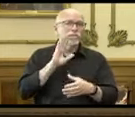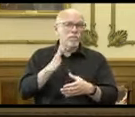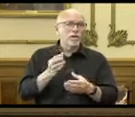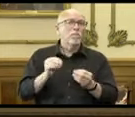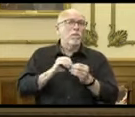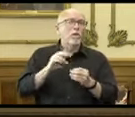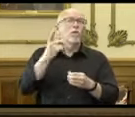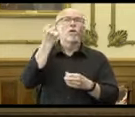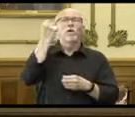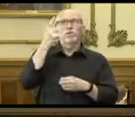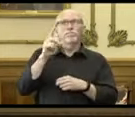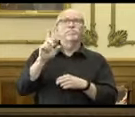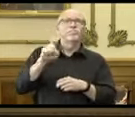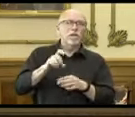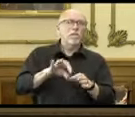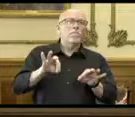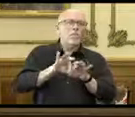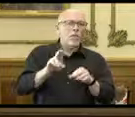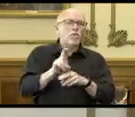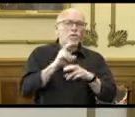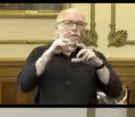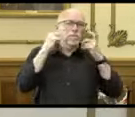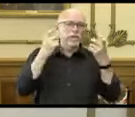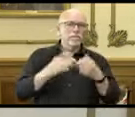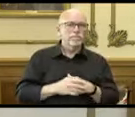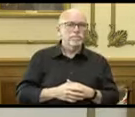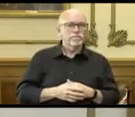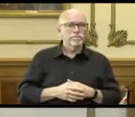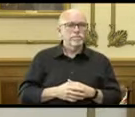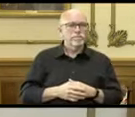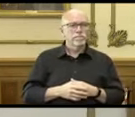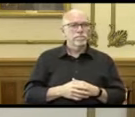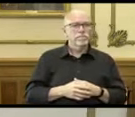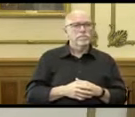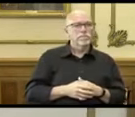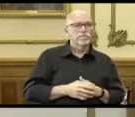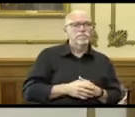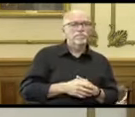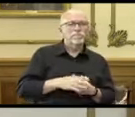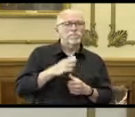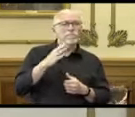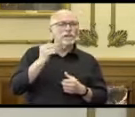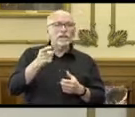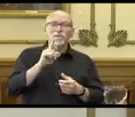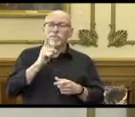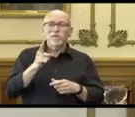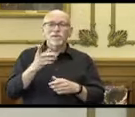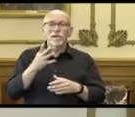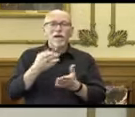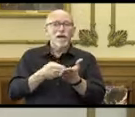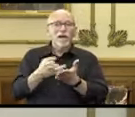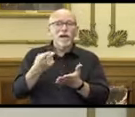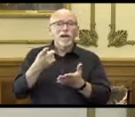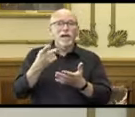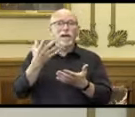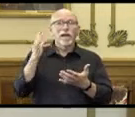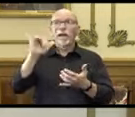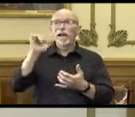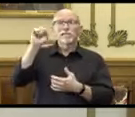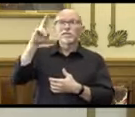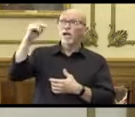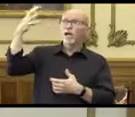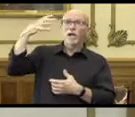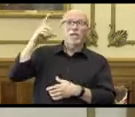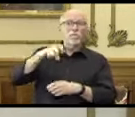others understand how important that is to do. Yeah, it's just that basic. I mean, you have schooled me on this. It is sunscreen, it is